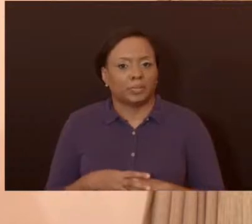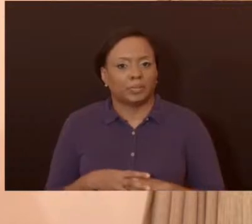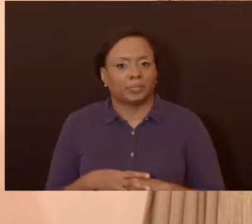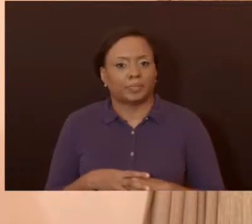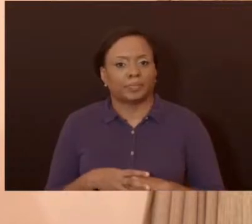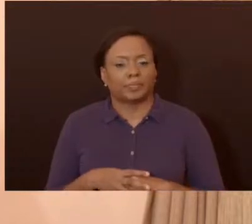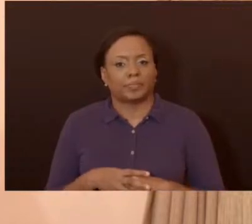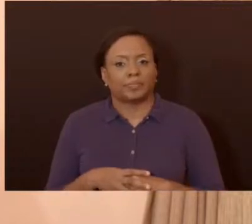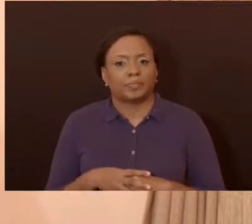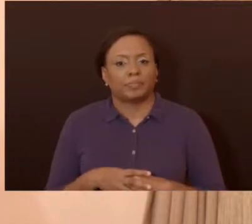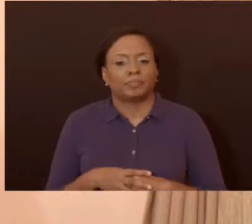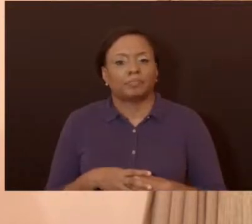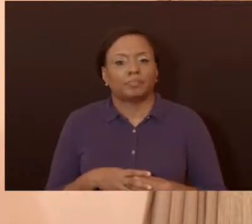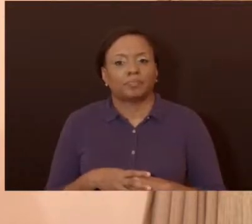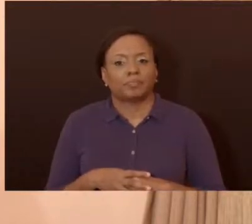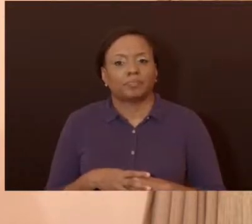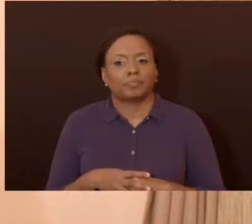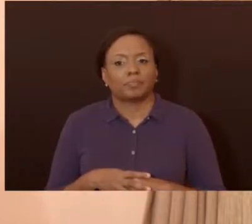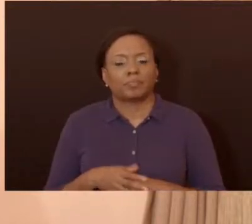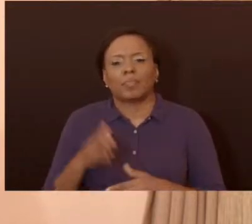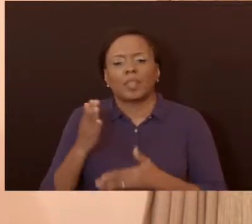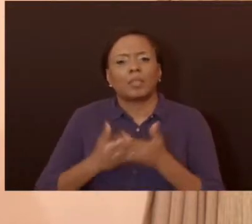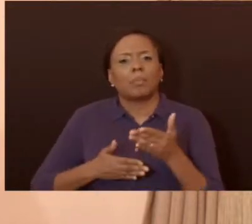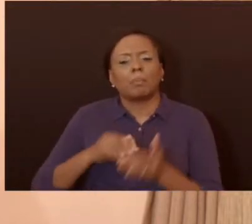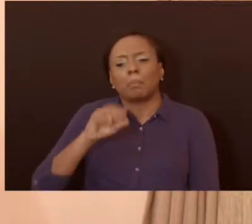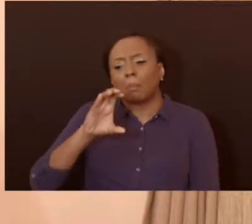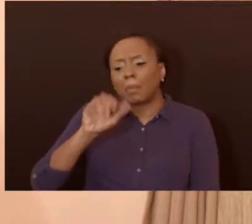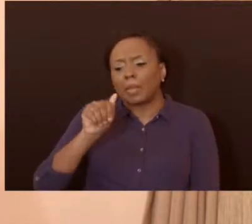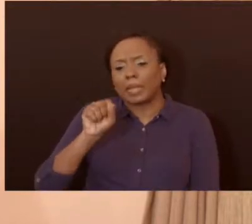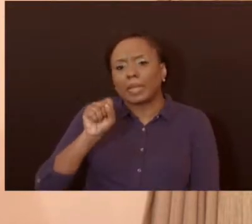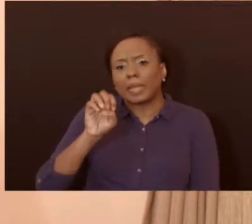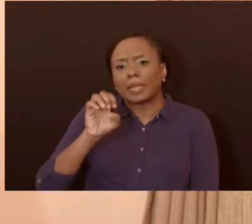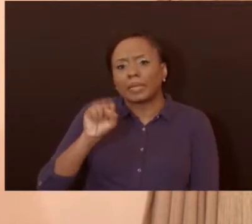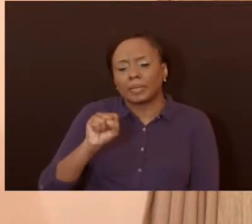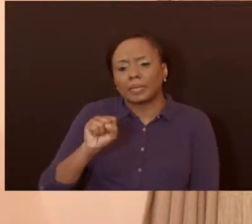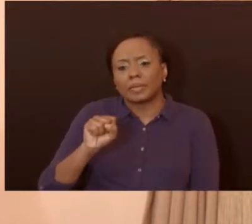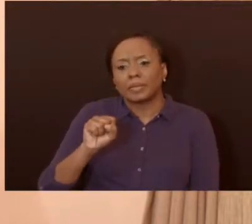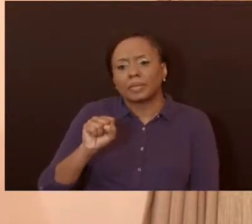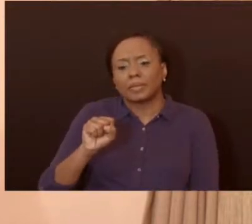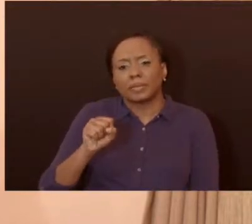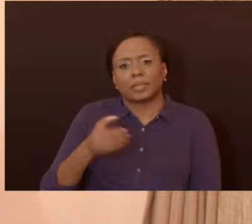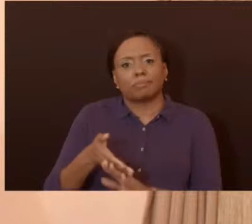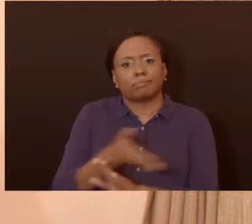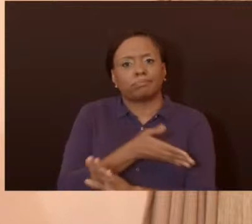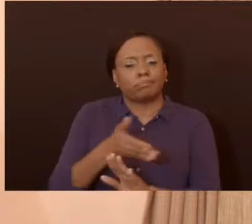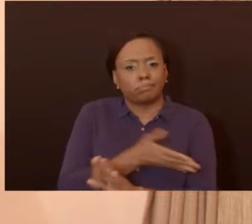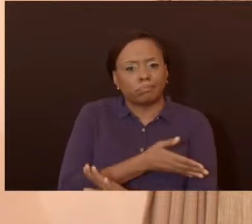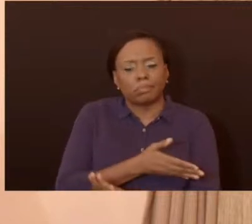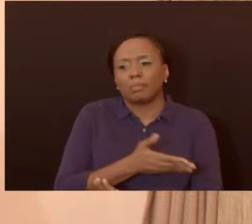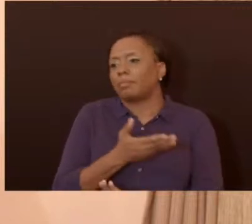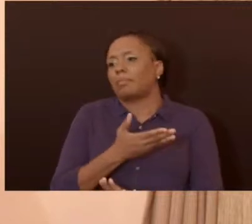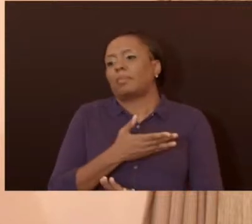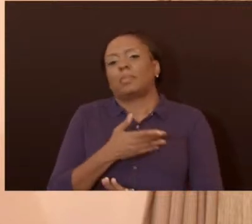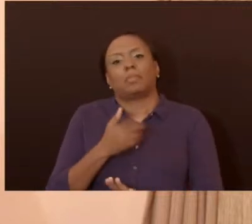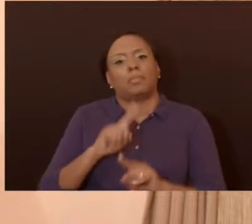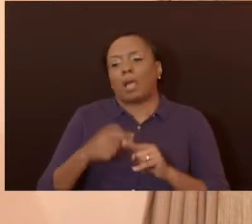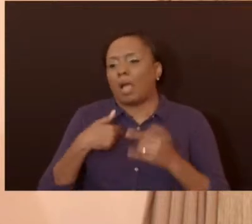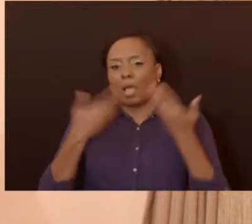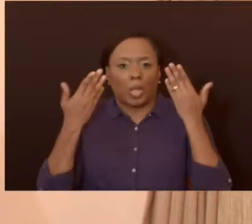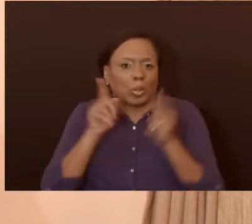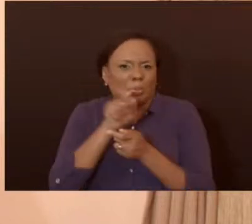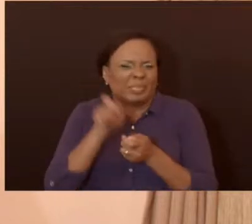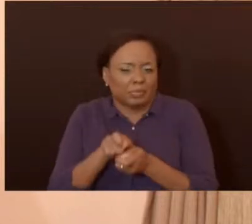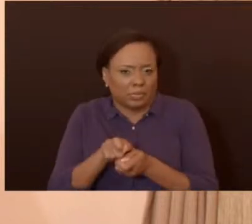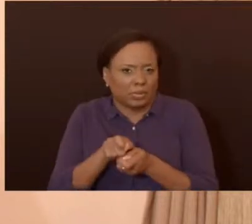back before. Some of those cases have been heard and settled before the law court. I would have to check specifically for those, but